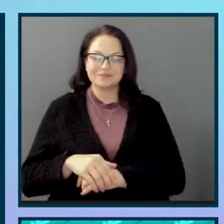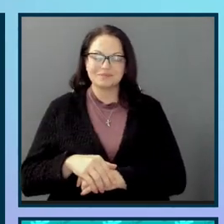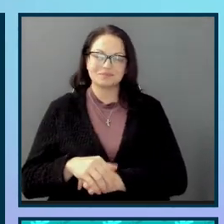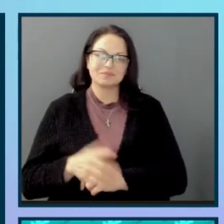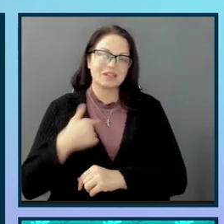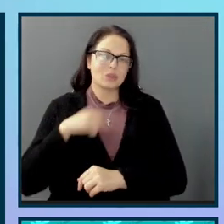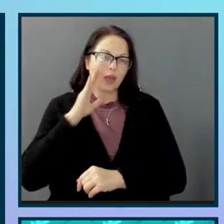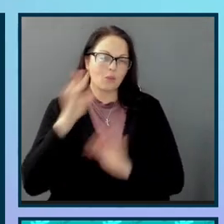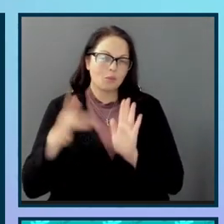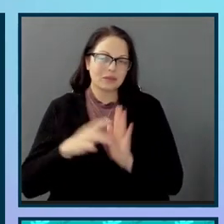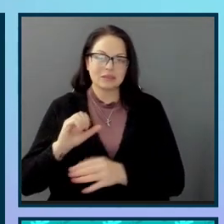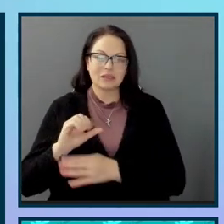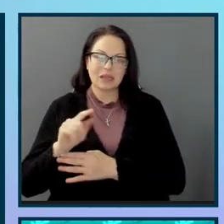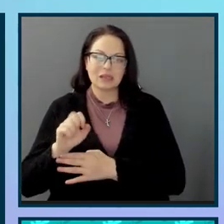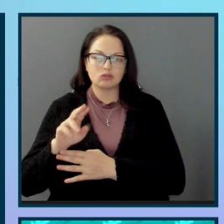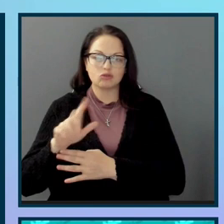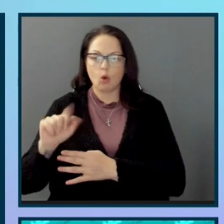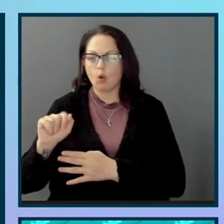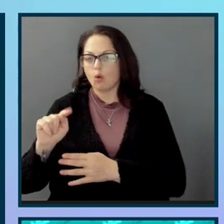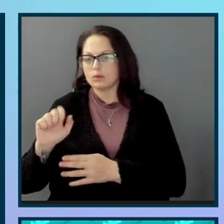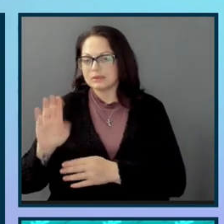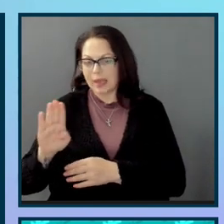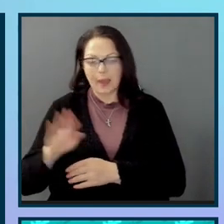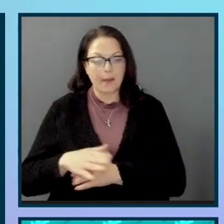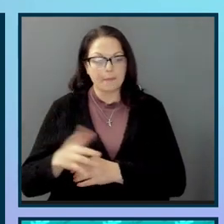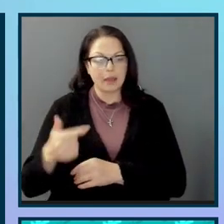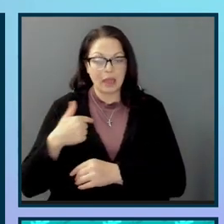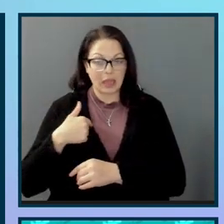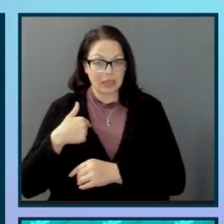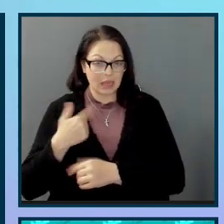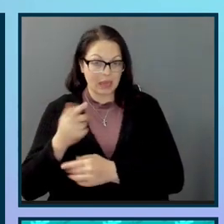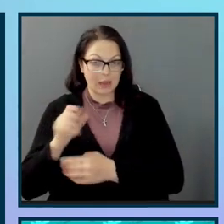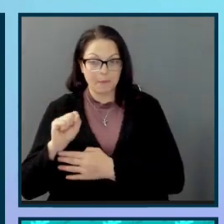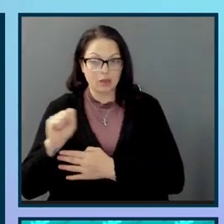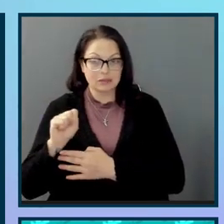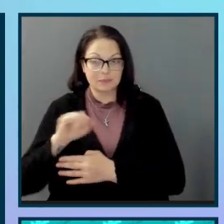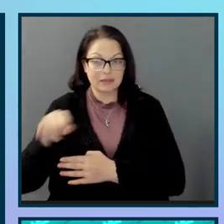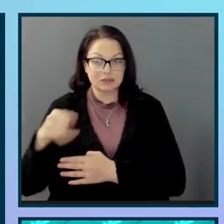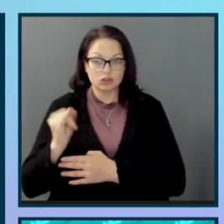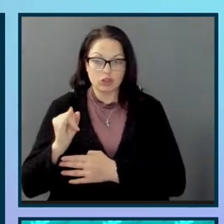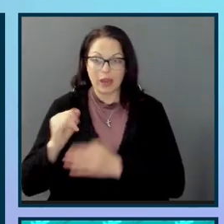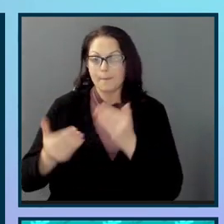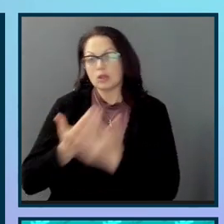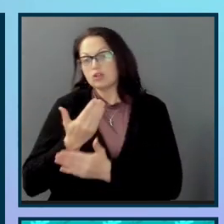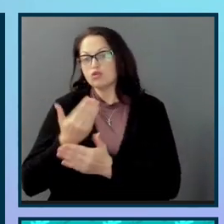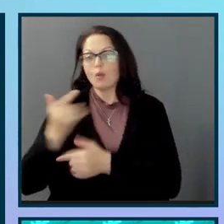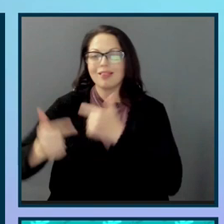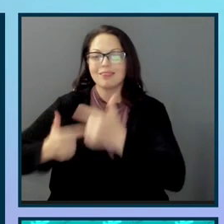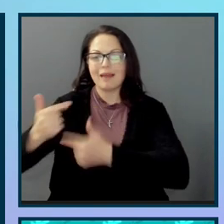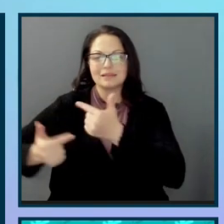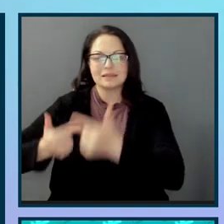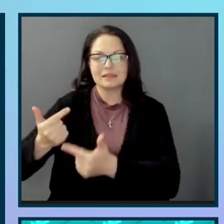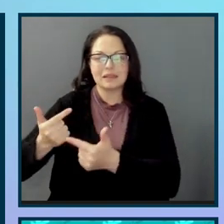press control tab. And I am on Space Jam, A New Legacy. And straight away, there's an